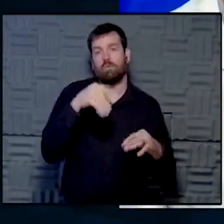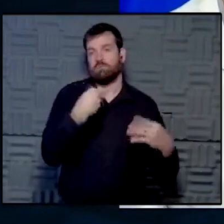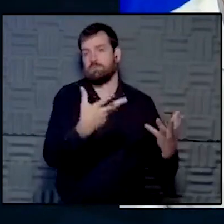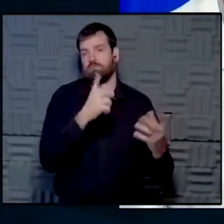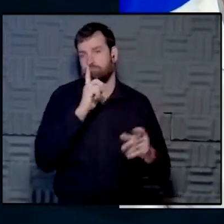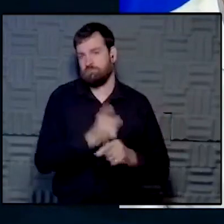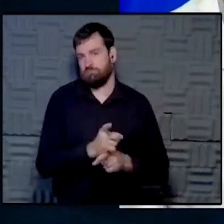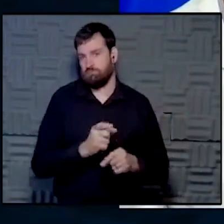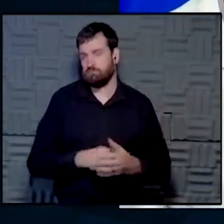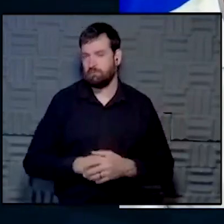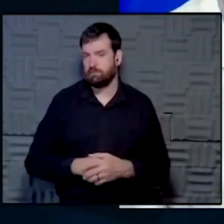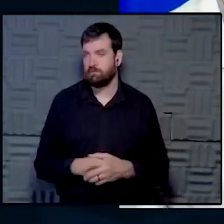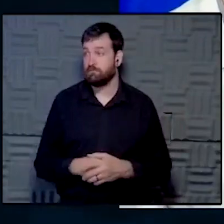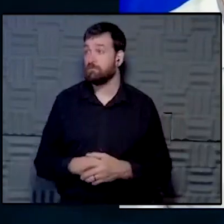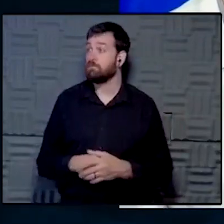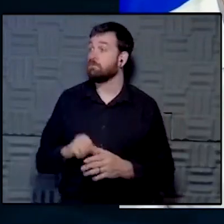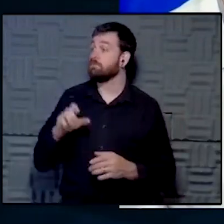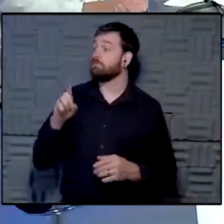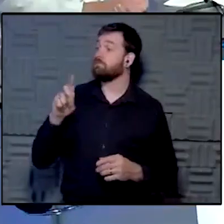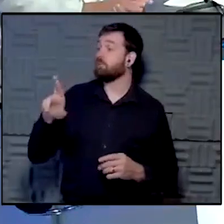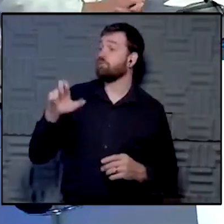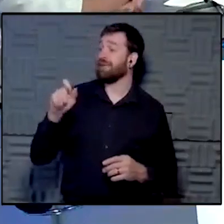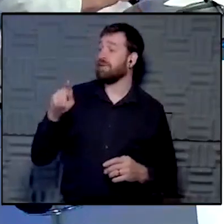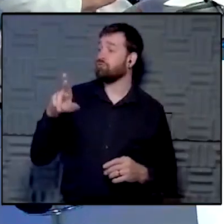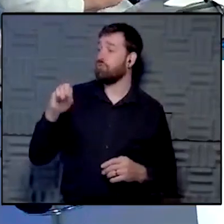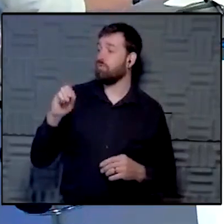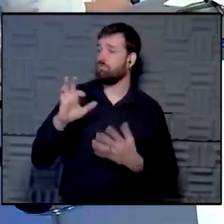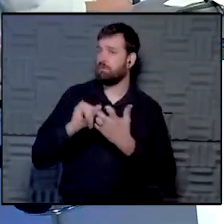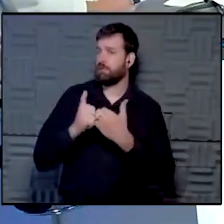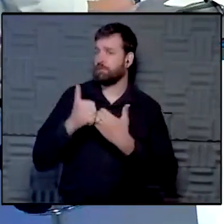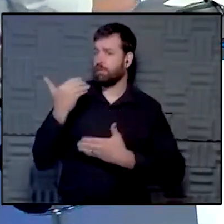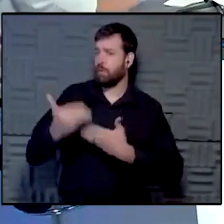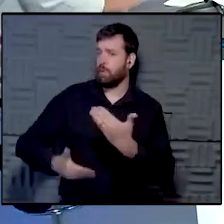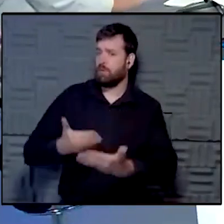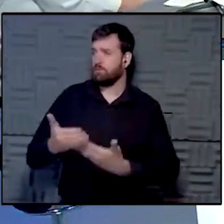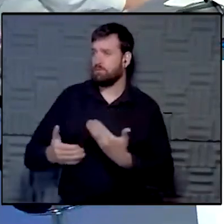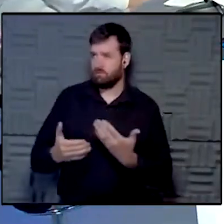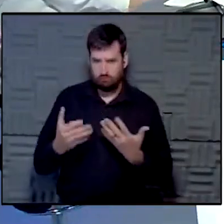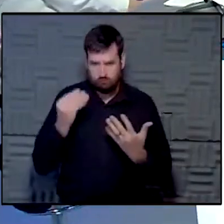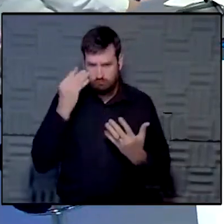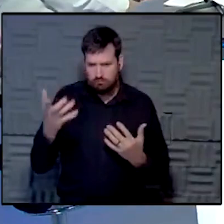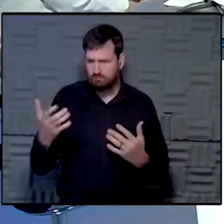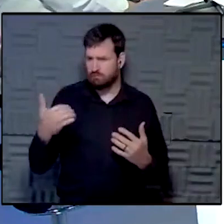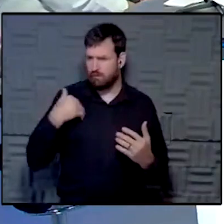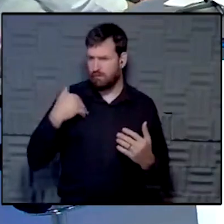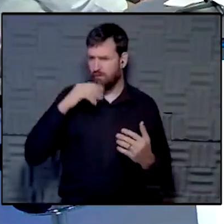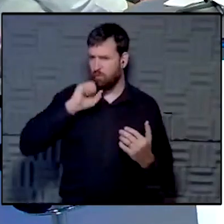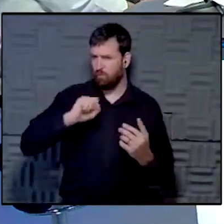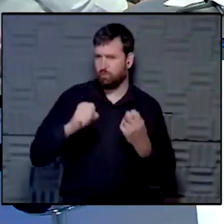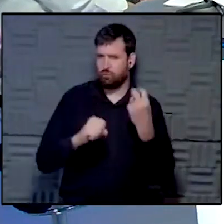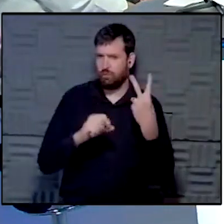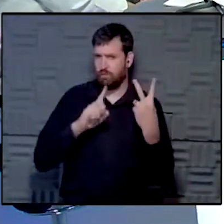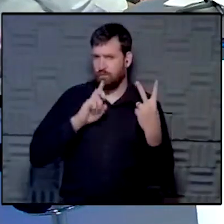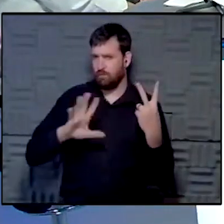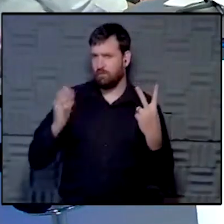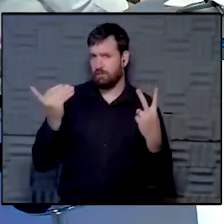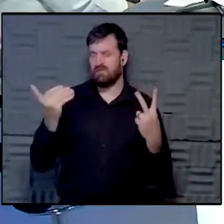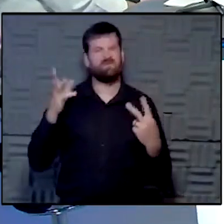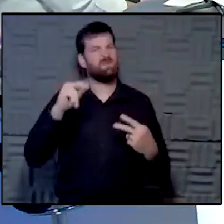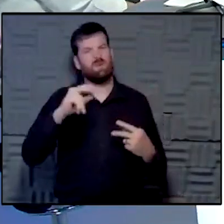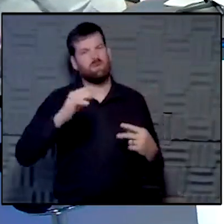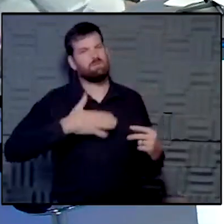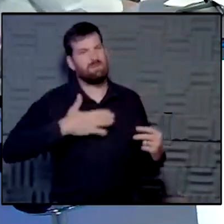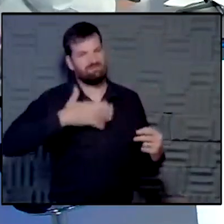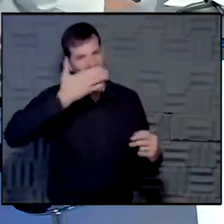answer very soon. Dr. Castro, how are things going on some of these trials that aren't and by the way, do you have a 12 to 15-year-old? No, mine are much